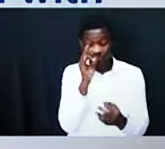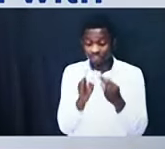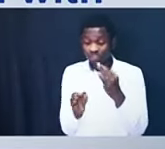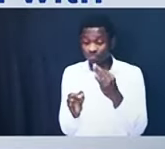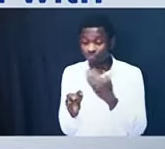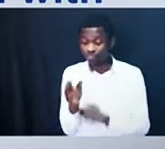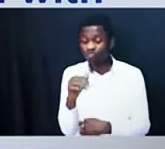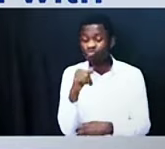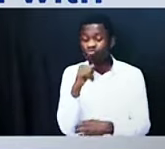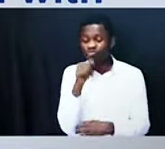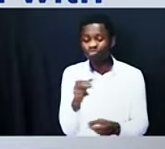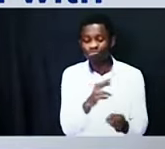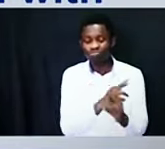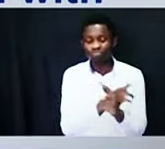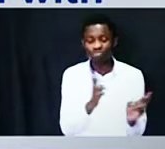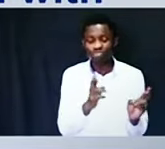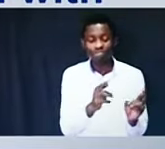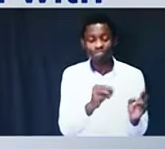with them,